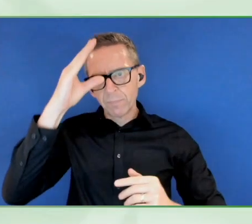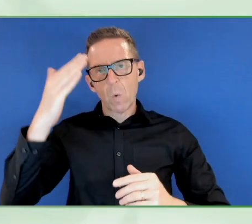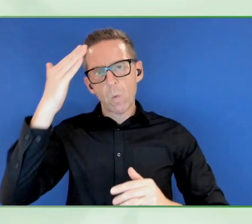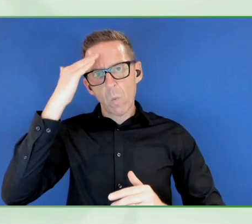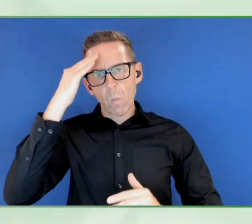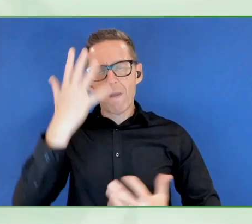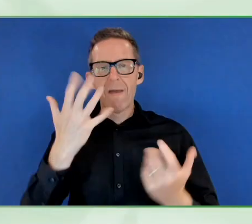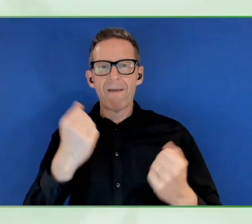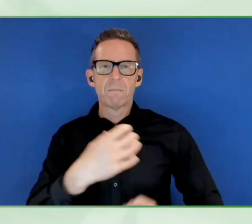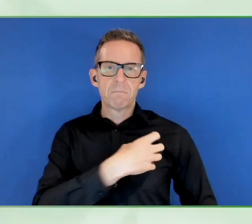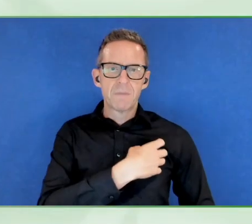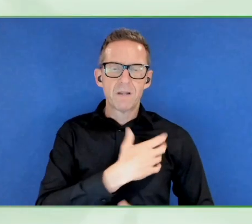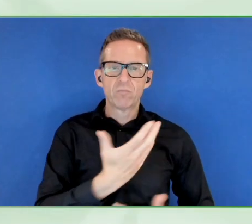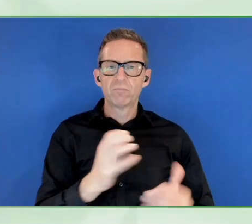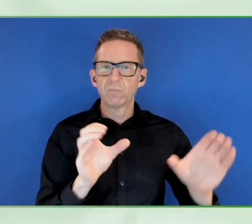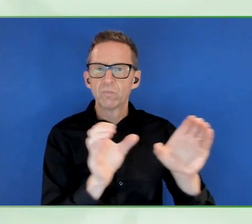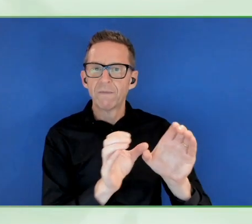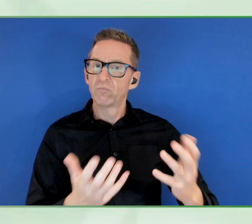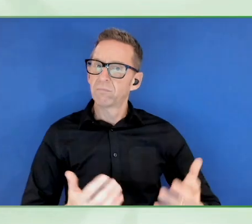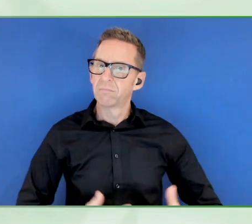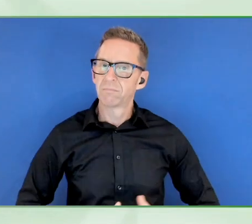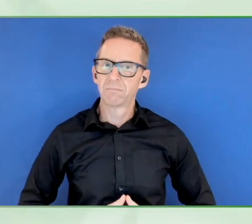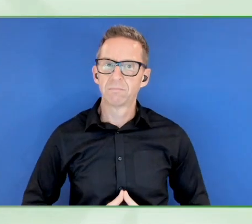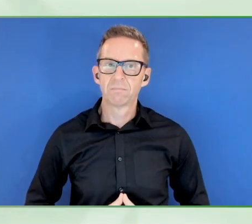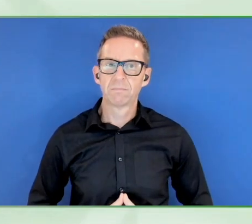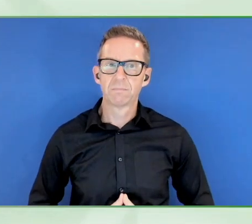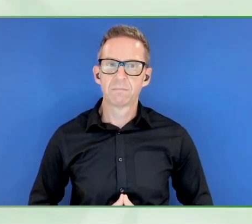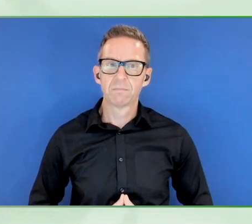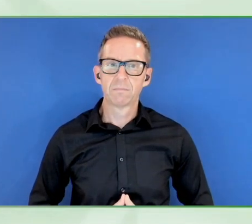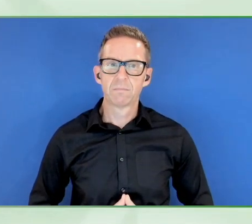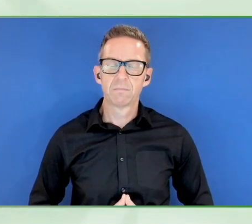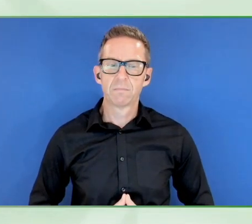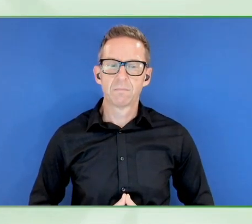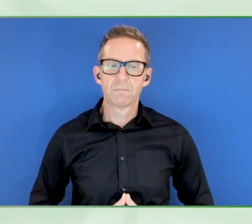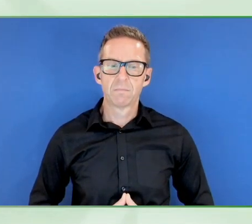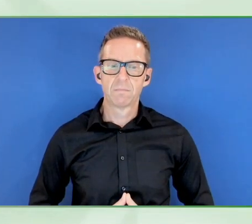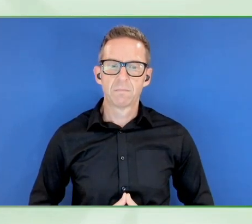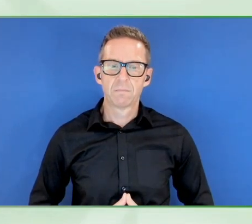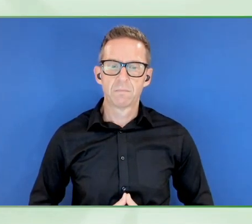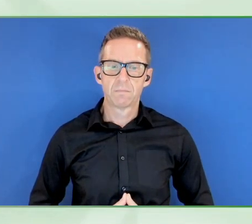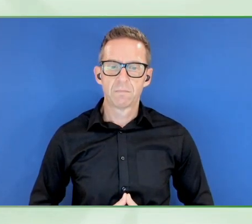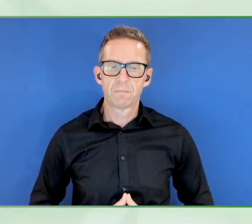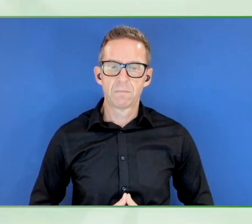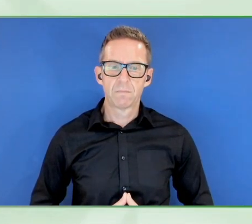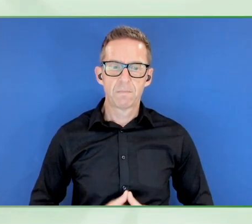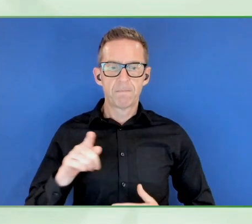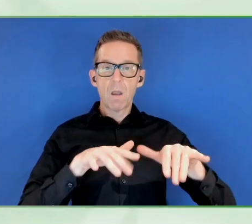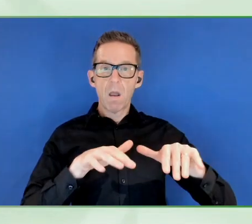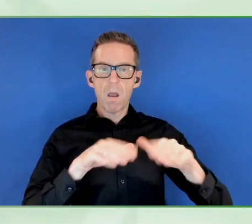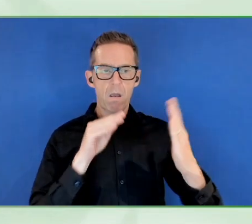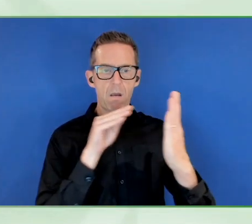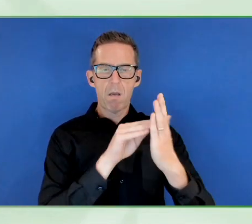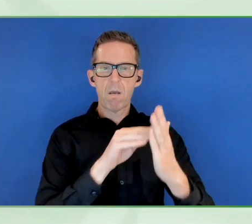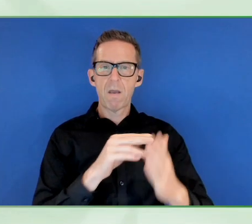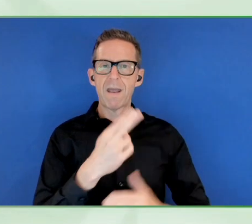because, yeah. Ideally, you include that in your profile in HR when you're looking for employees. So once you know that